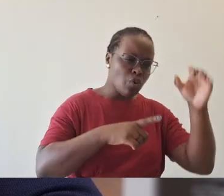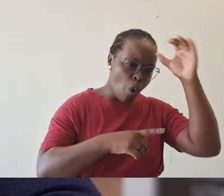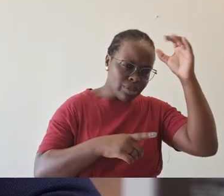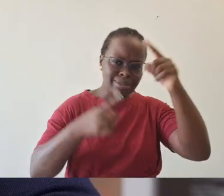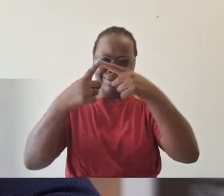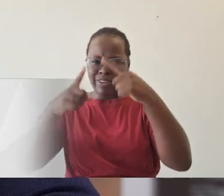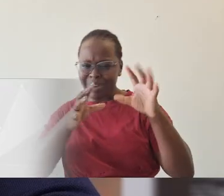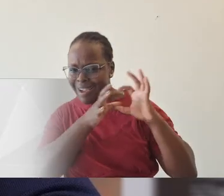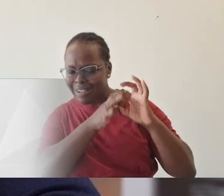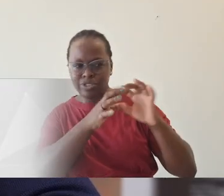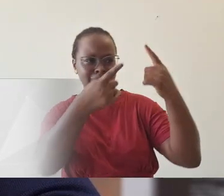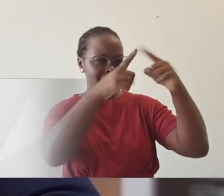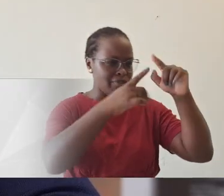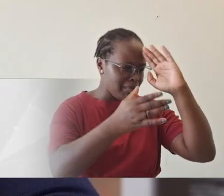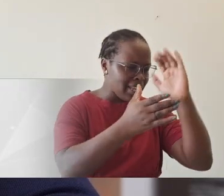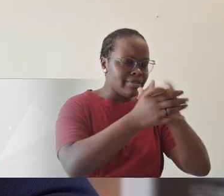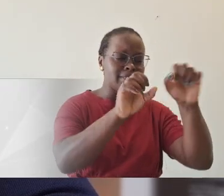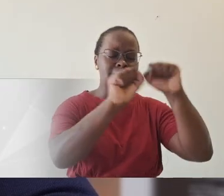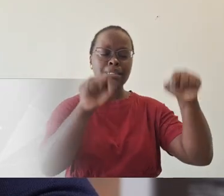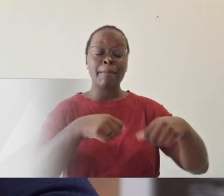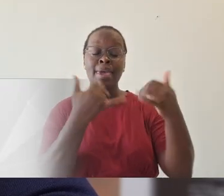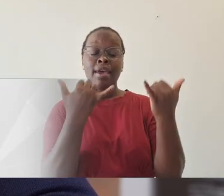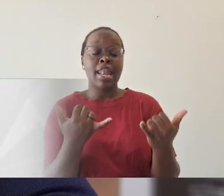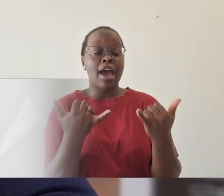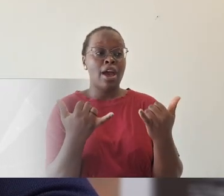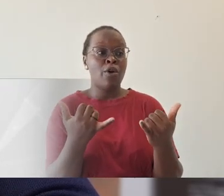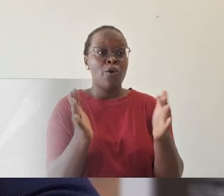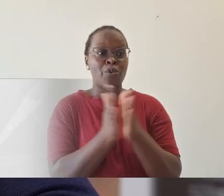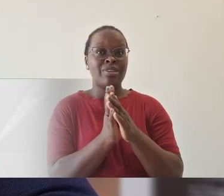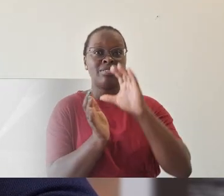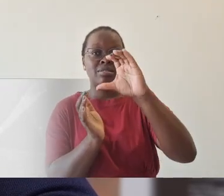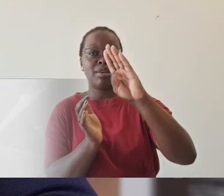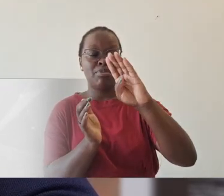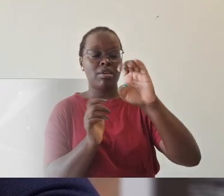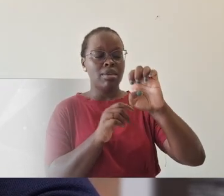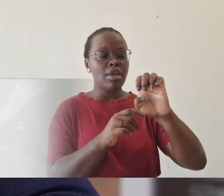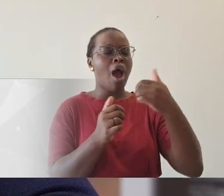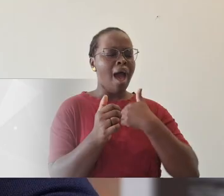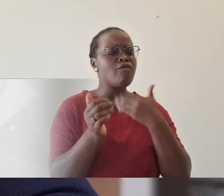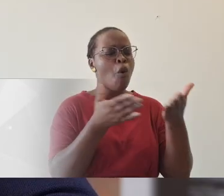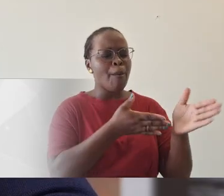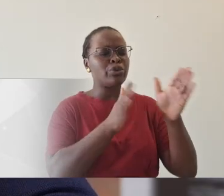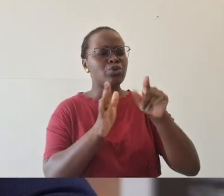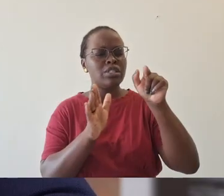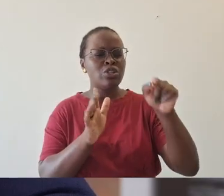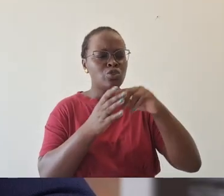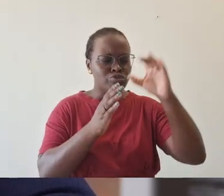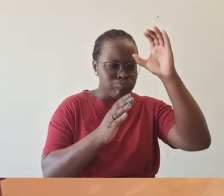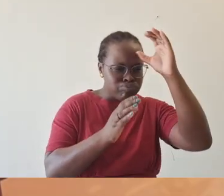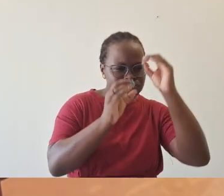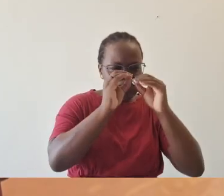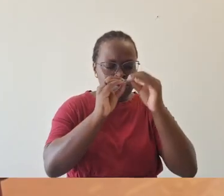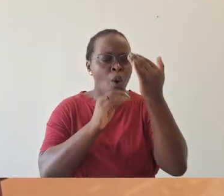contexts, we have different cultures, we have different belief systems. Right now, with CBE, we have a really good opportunity to